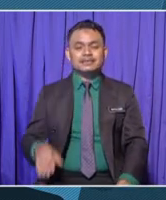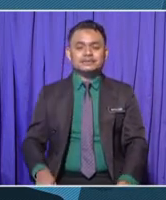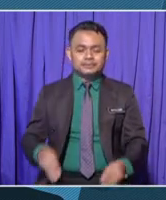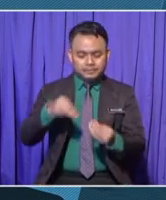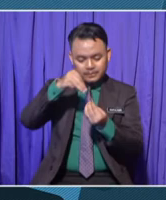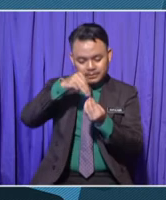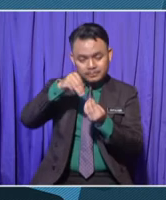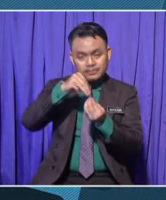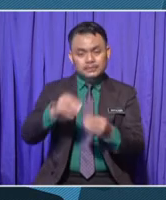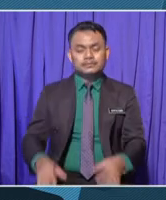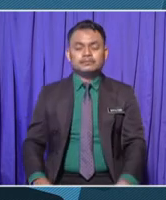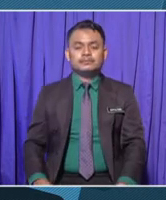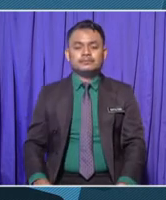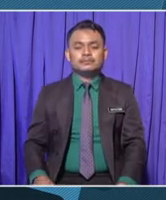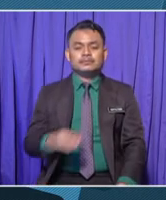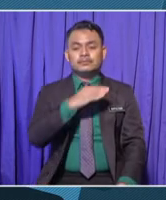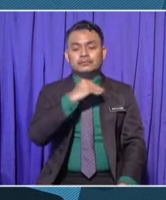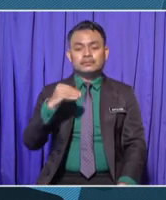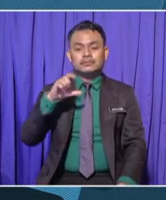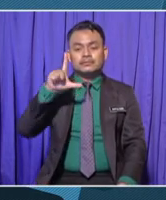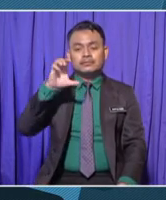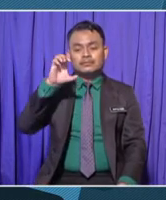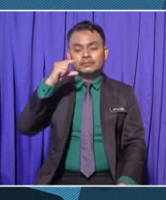marble, and a piece of Lego.